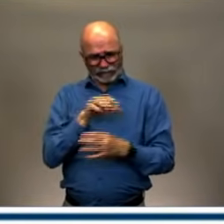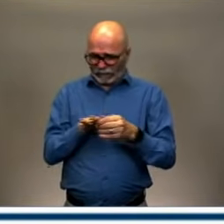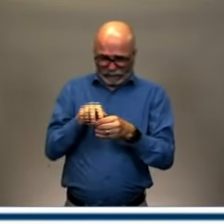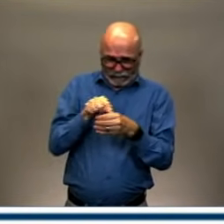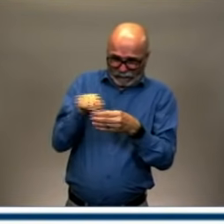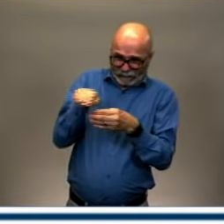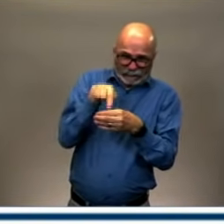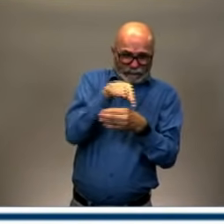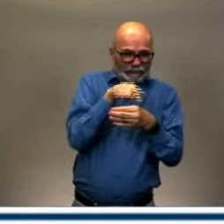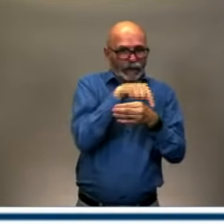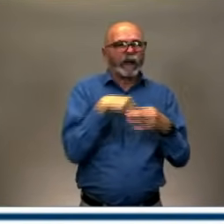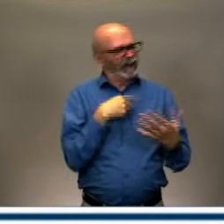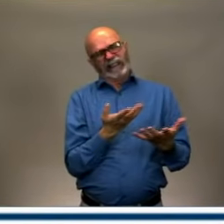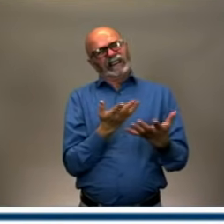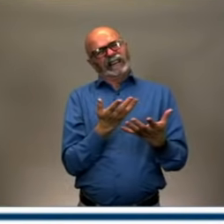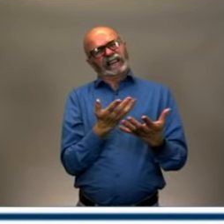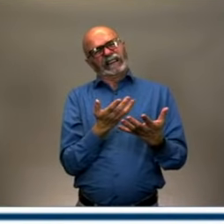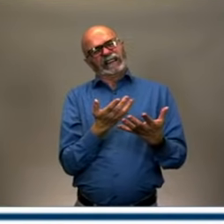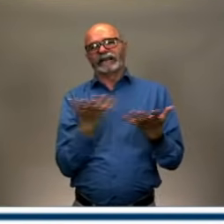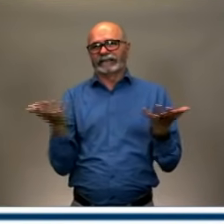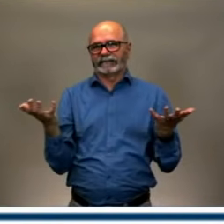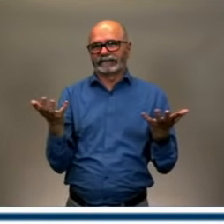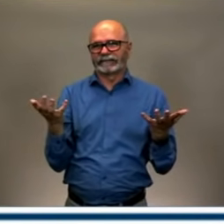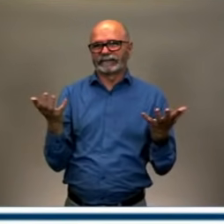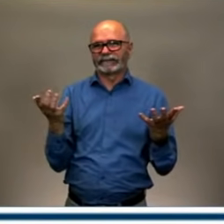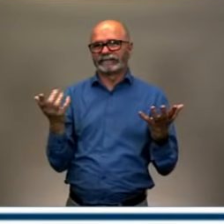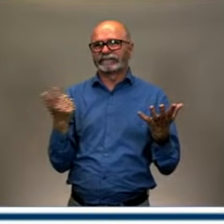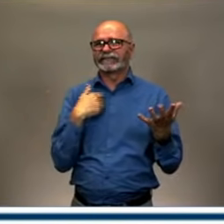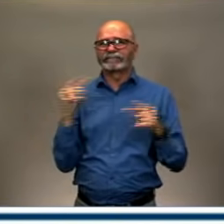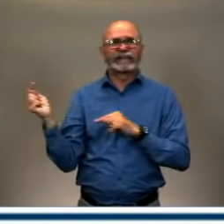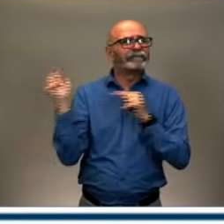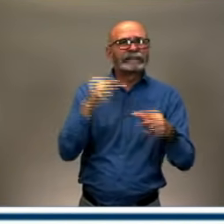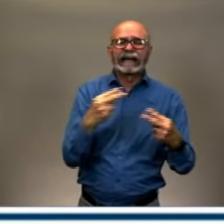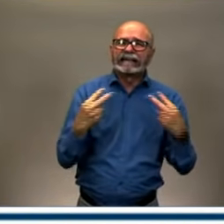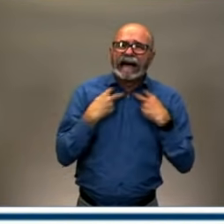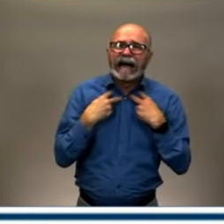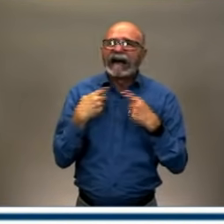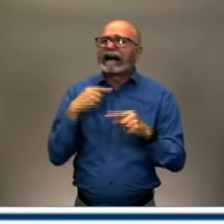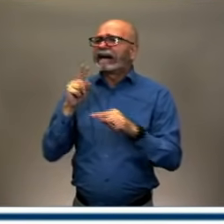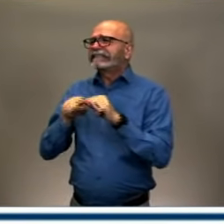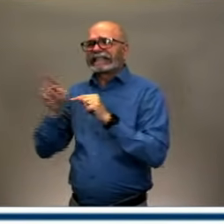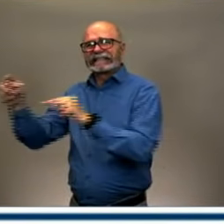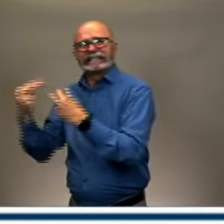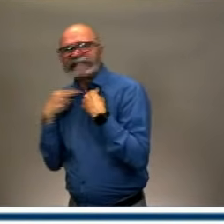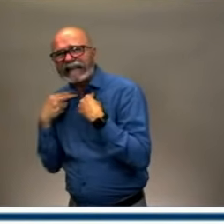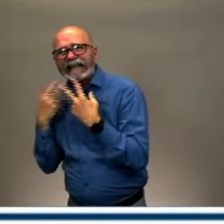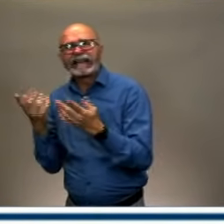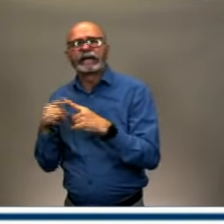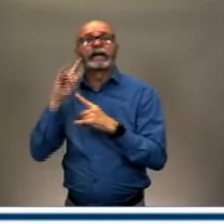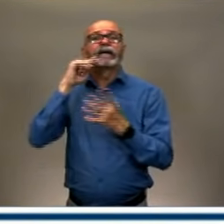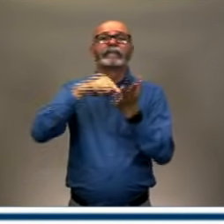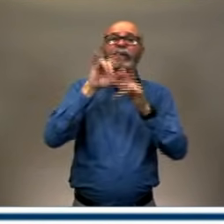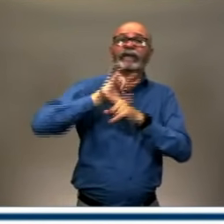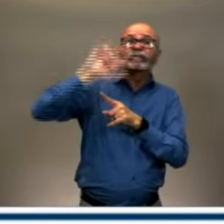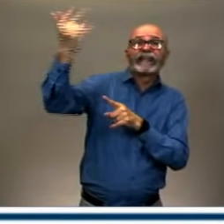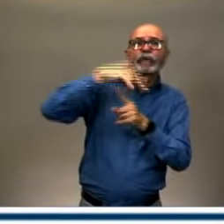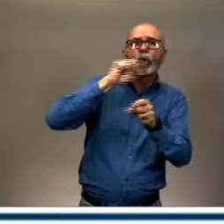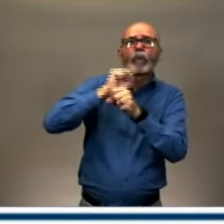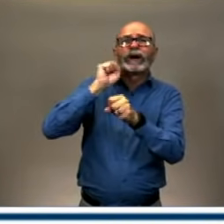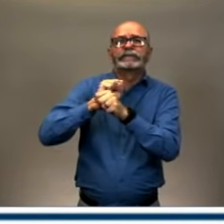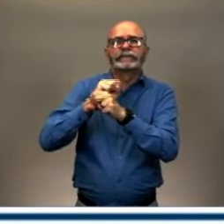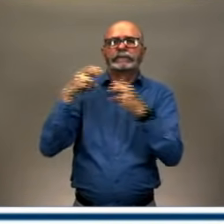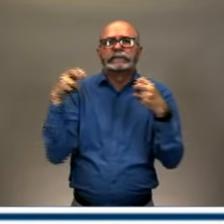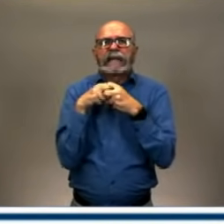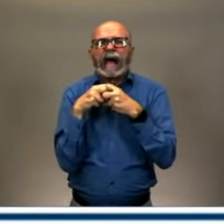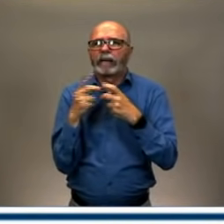have been in Halifax. We've also heard stories about rotational workers who continue to be targeted within their communities,